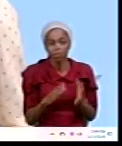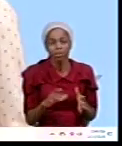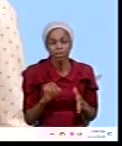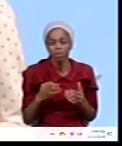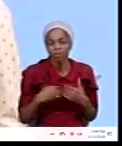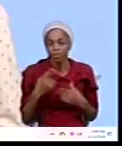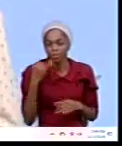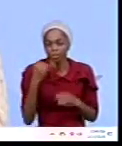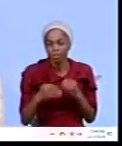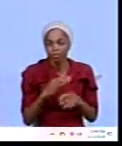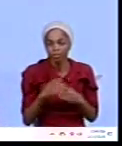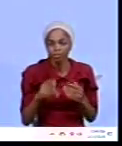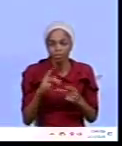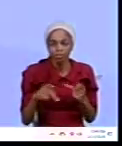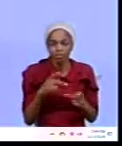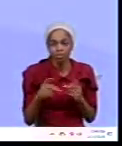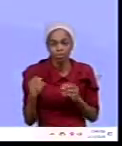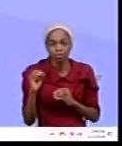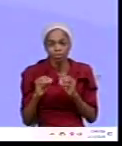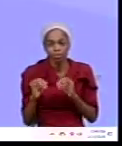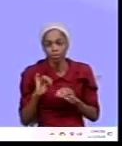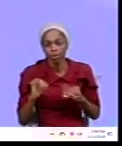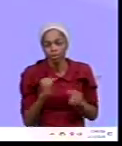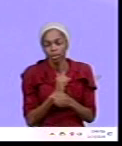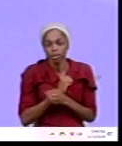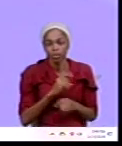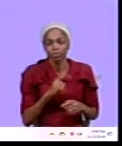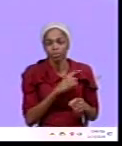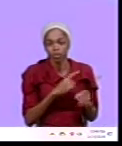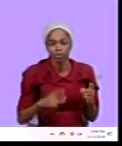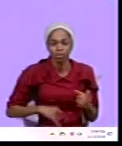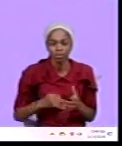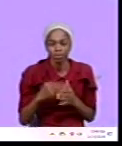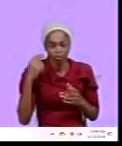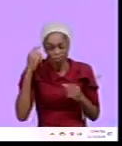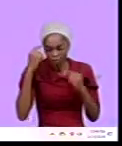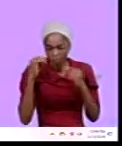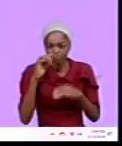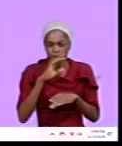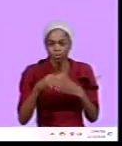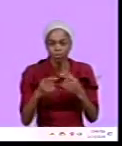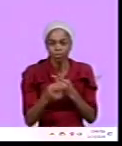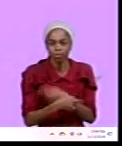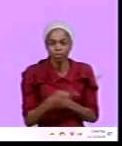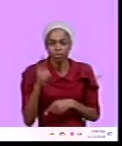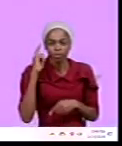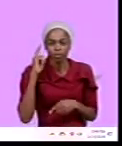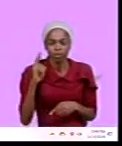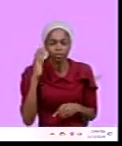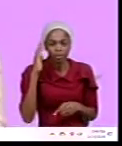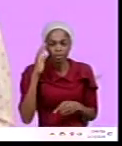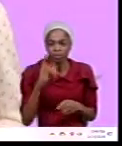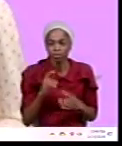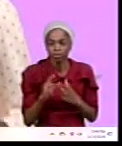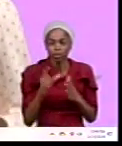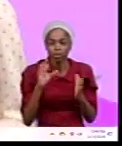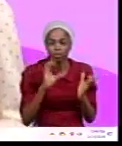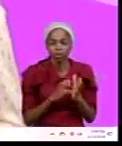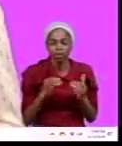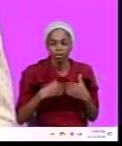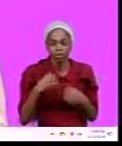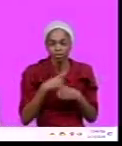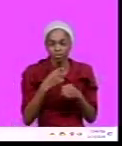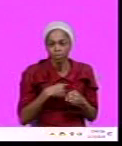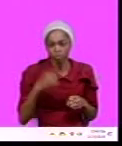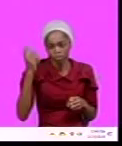Thou, through thy commandments, hast made me wiser than my enemy, for they are ever with me. I understand. I have more understanding than all my